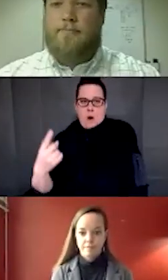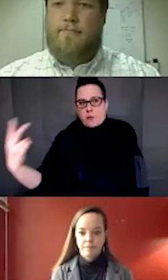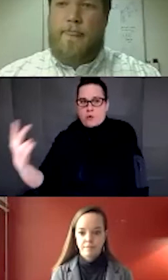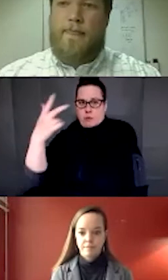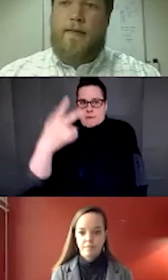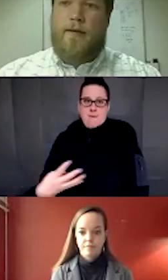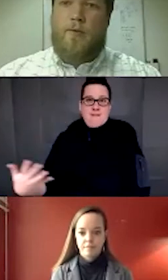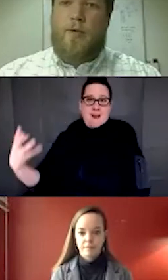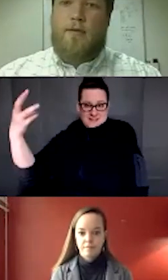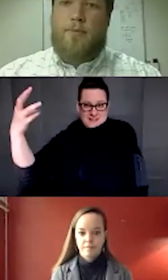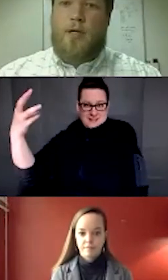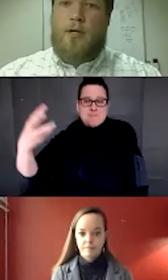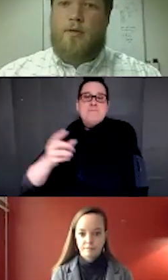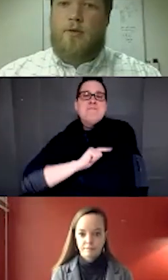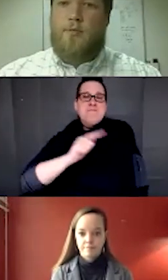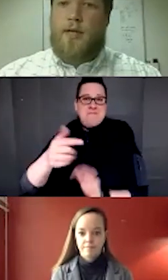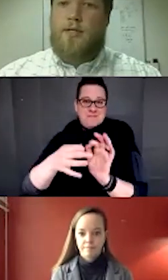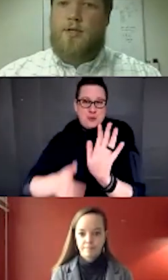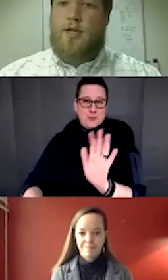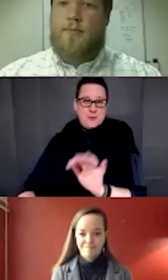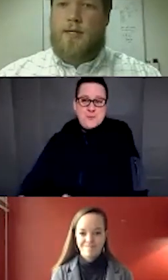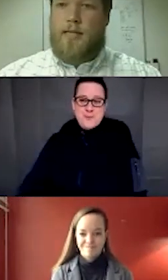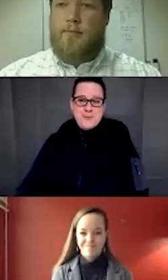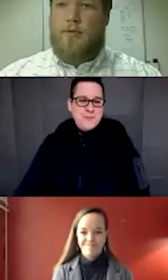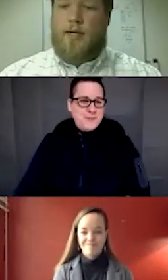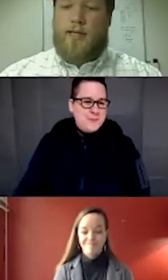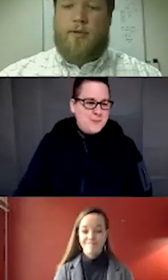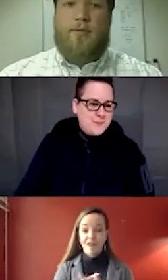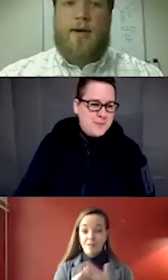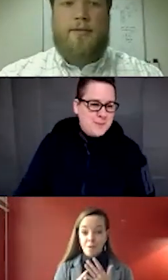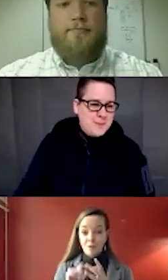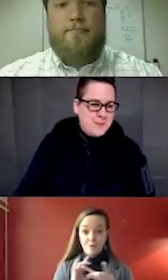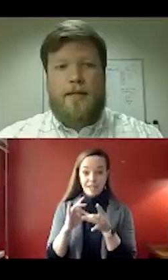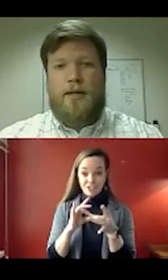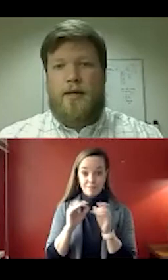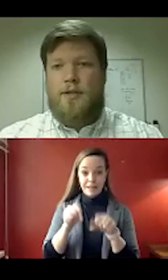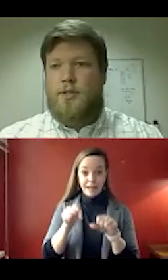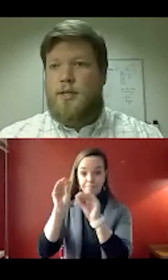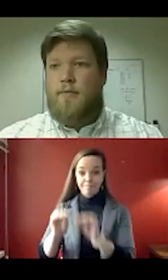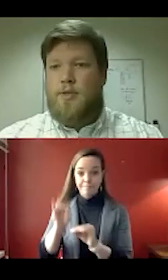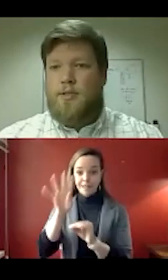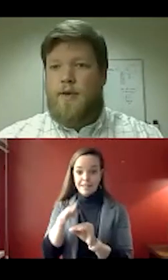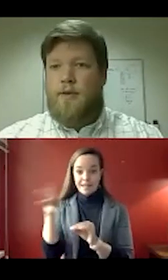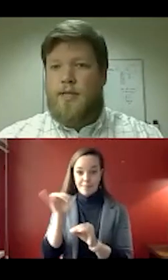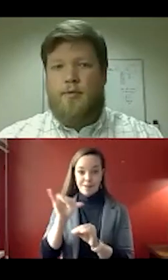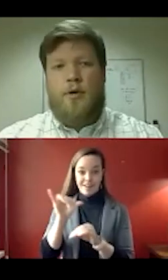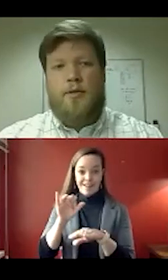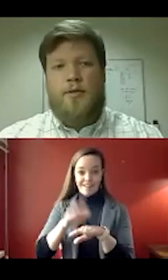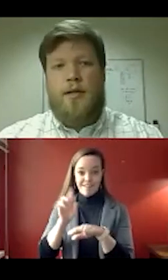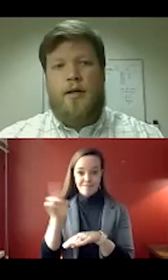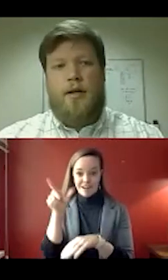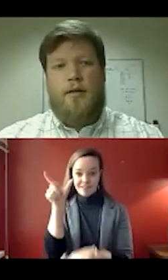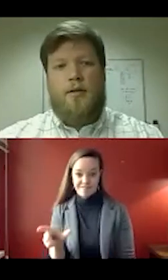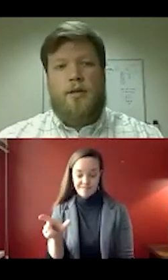straight. We can put those relationships in a table, like a table on the right. And just to give you a sense of how this table